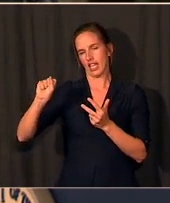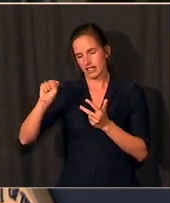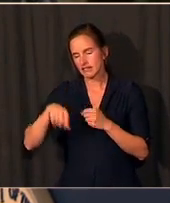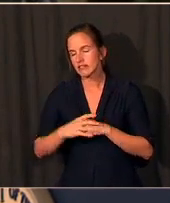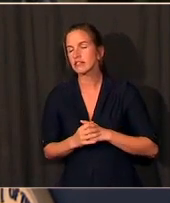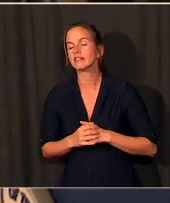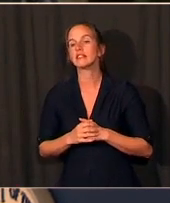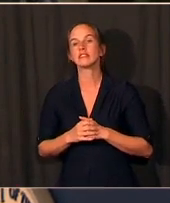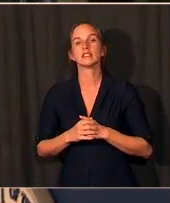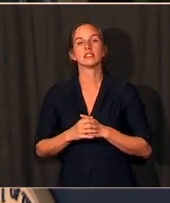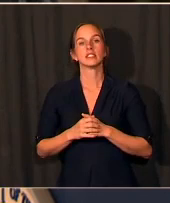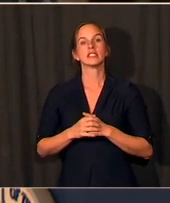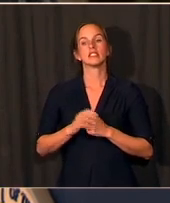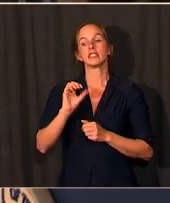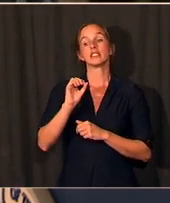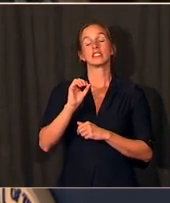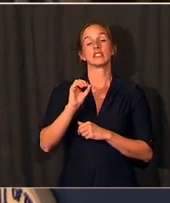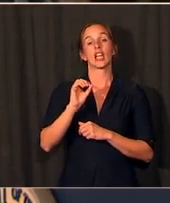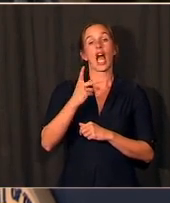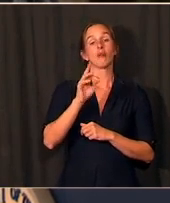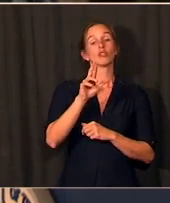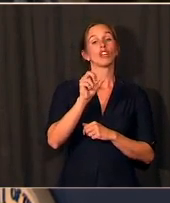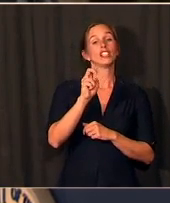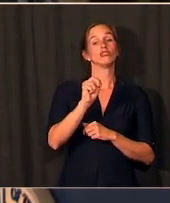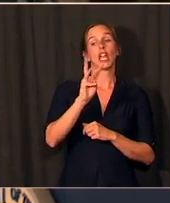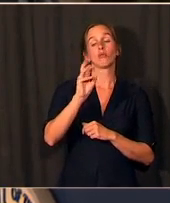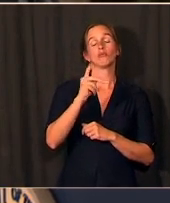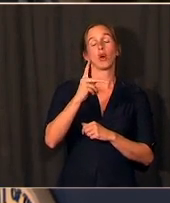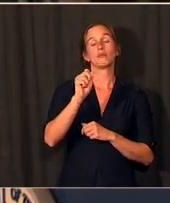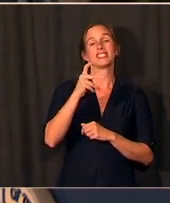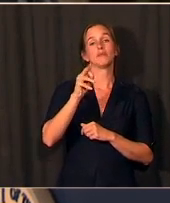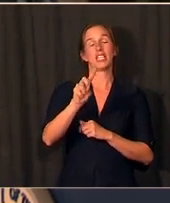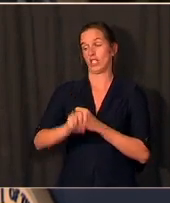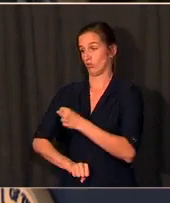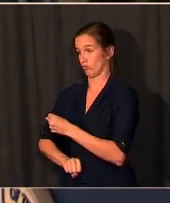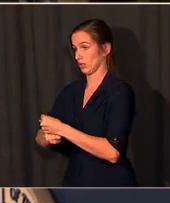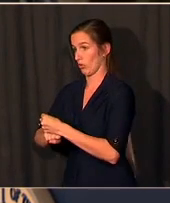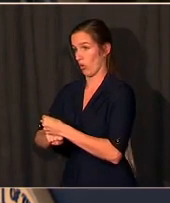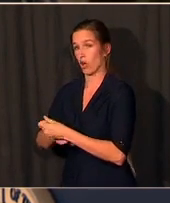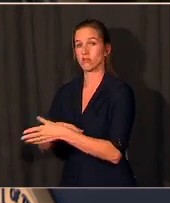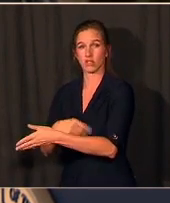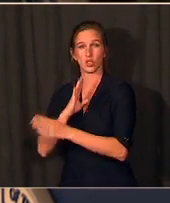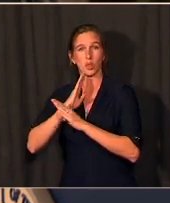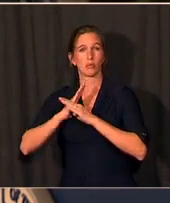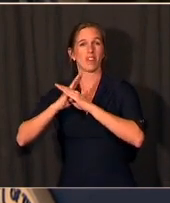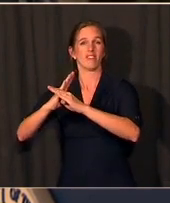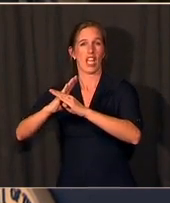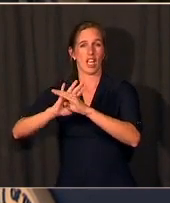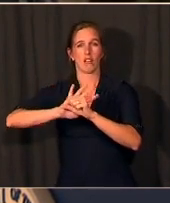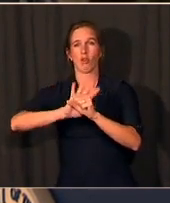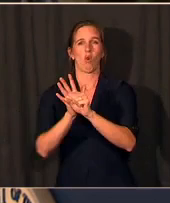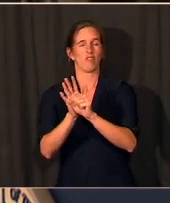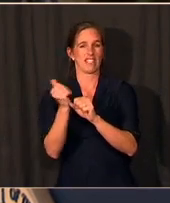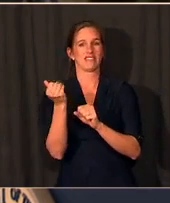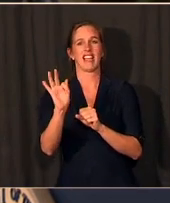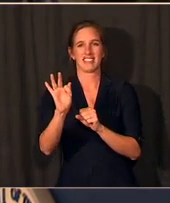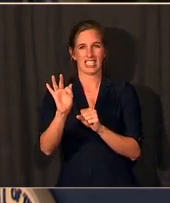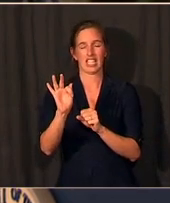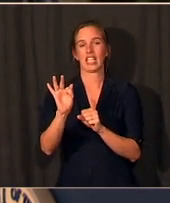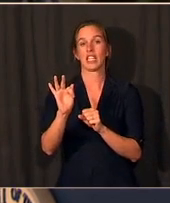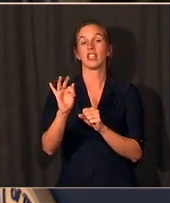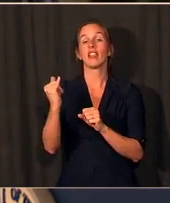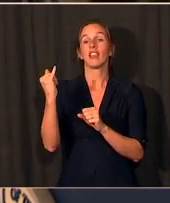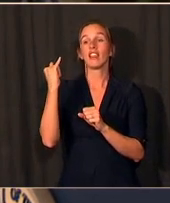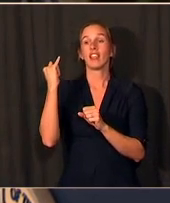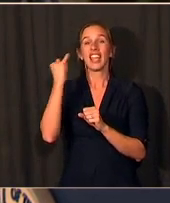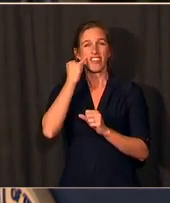to prevent the acquisition of COVID-19 disease in very frail subjects